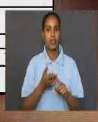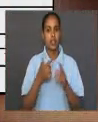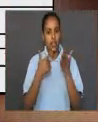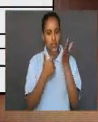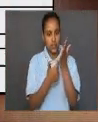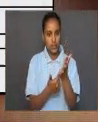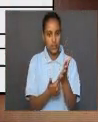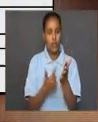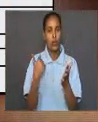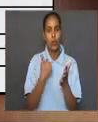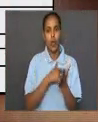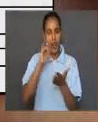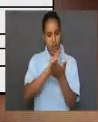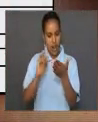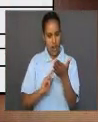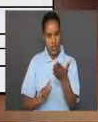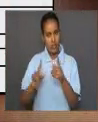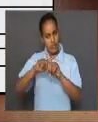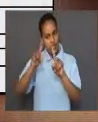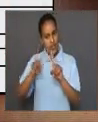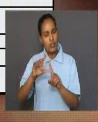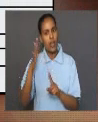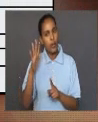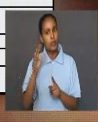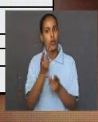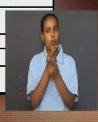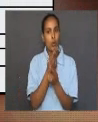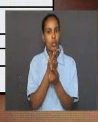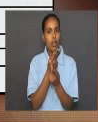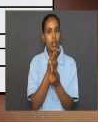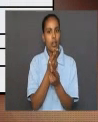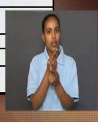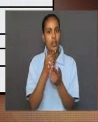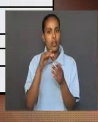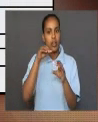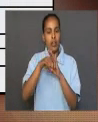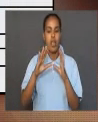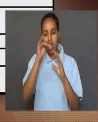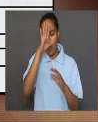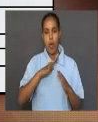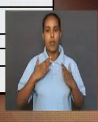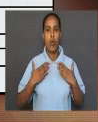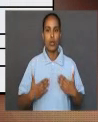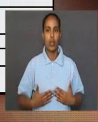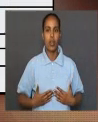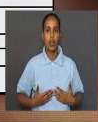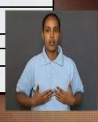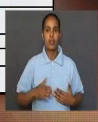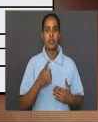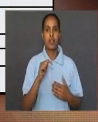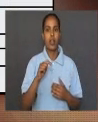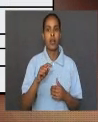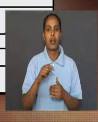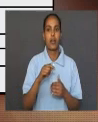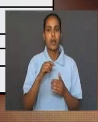Here we see a list of the different types of proteins in the human body. The areas